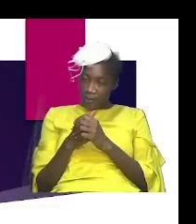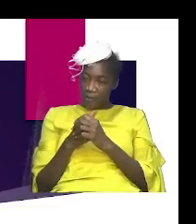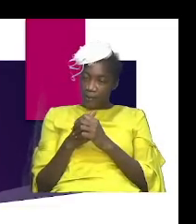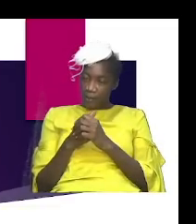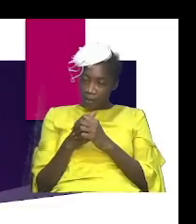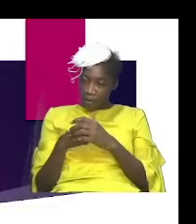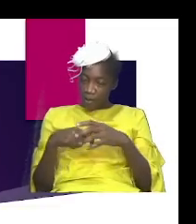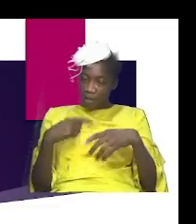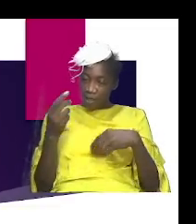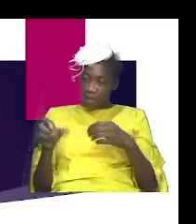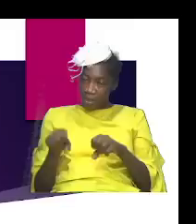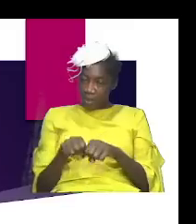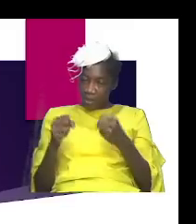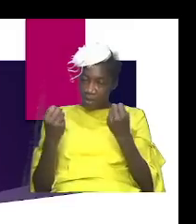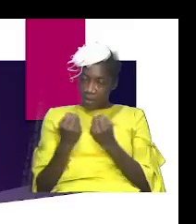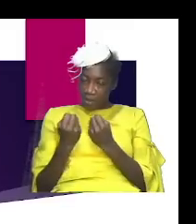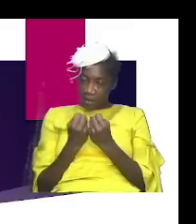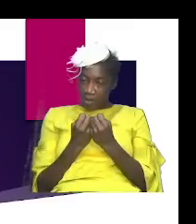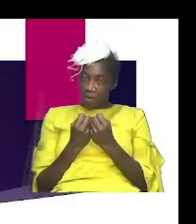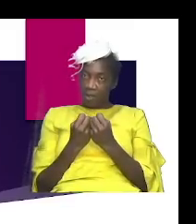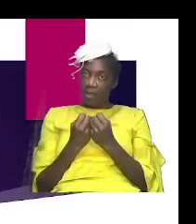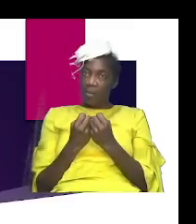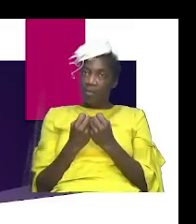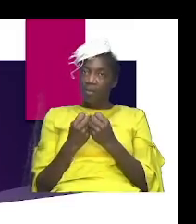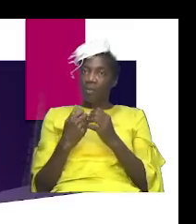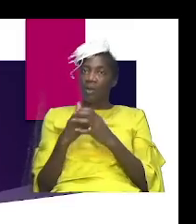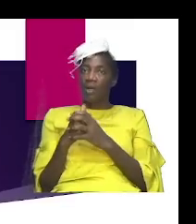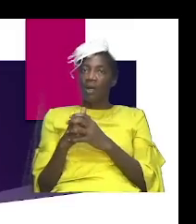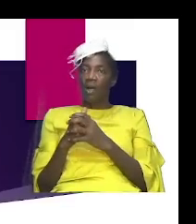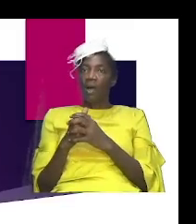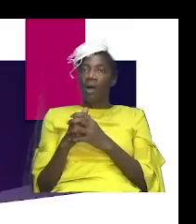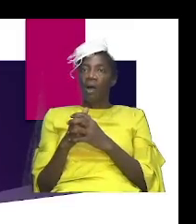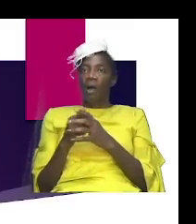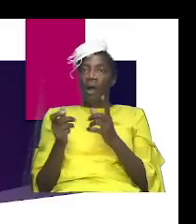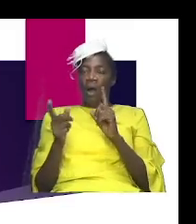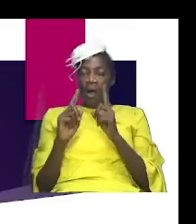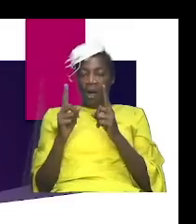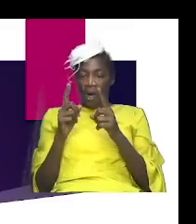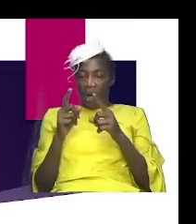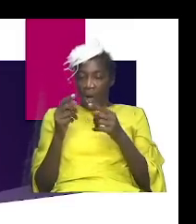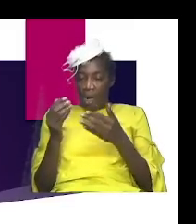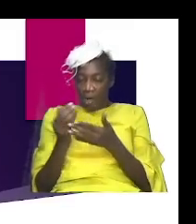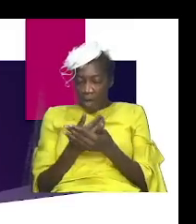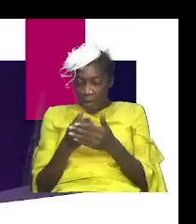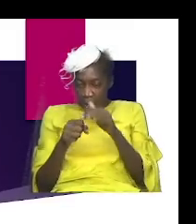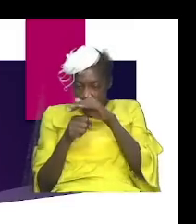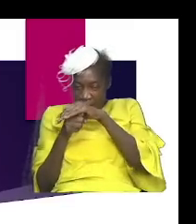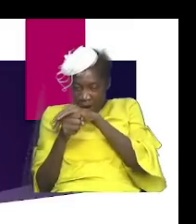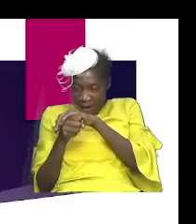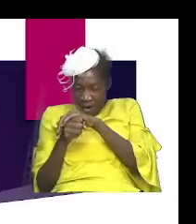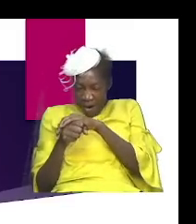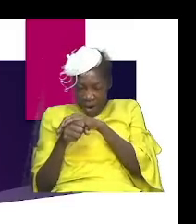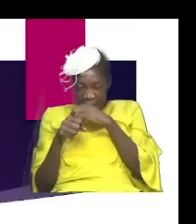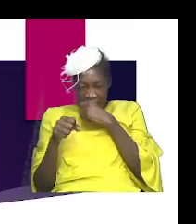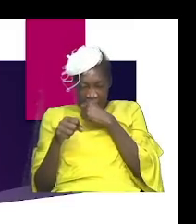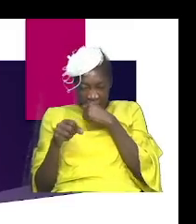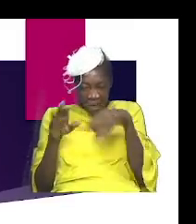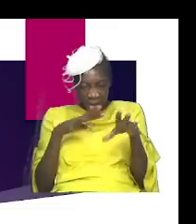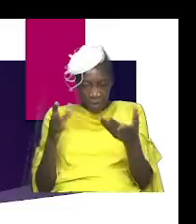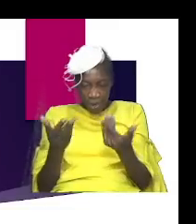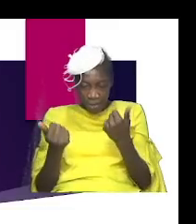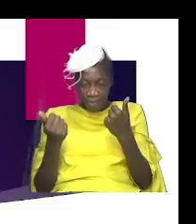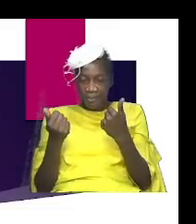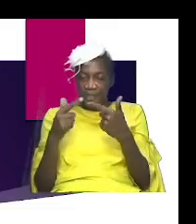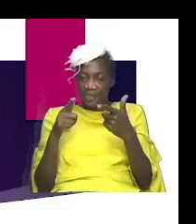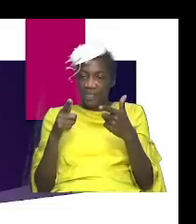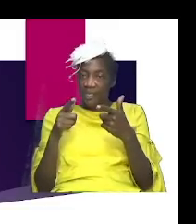very important, right? Christ is speaking to those things that we have covered up and refused to bring to him in confession and